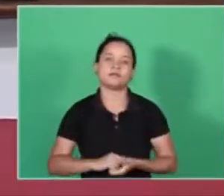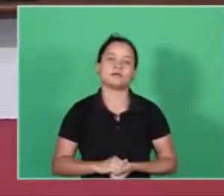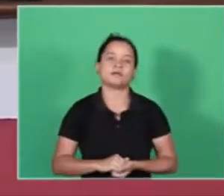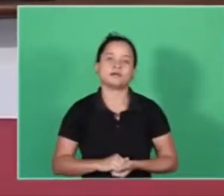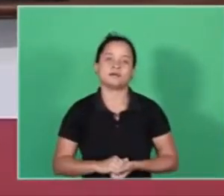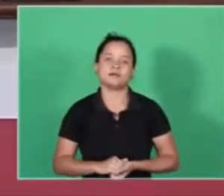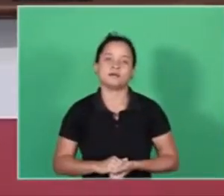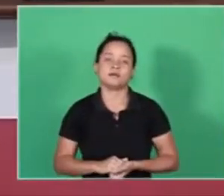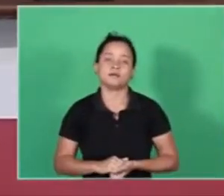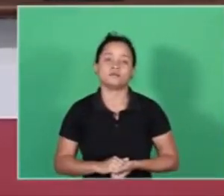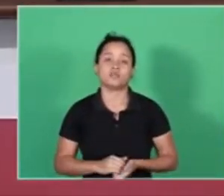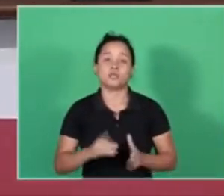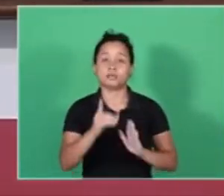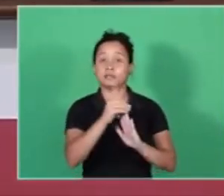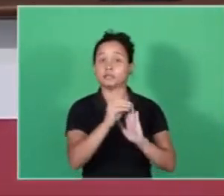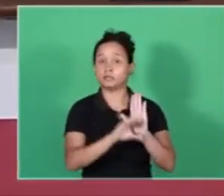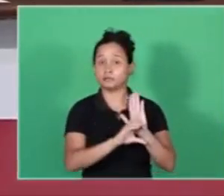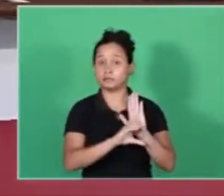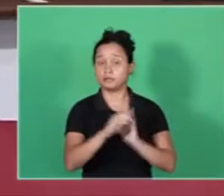to the 60s,